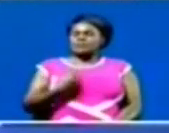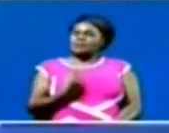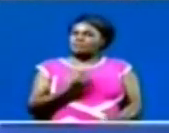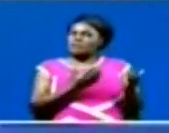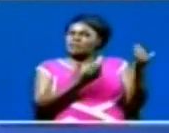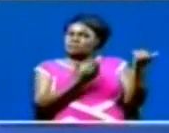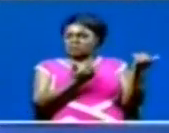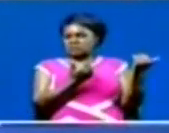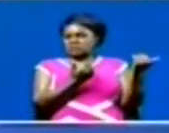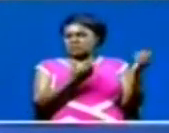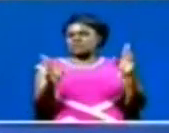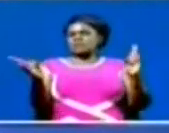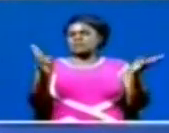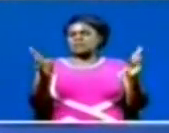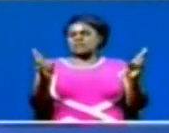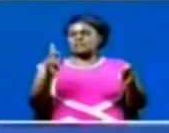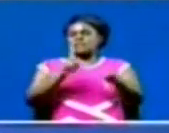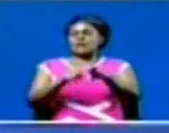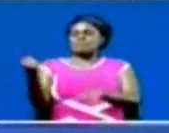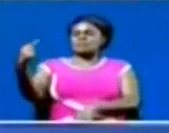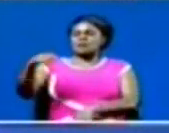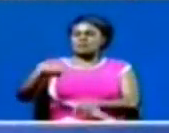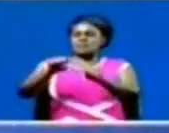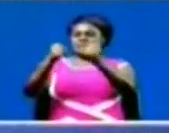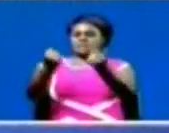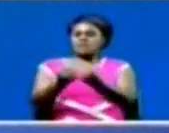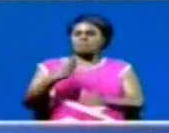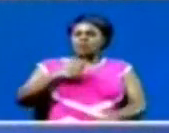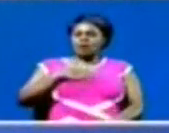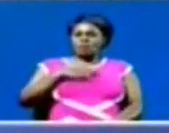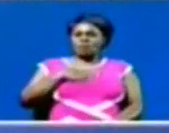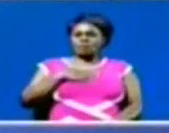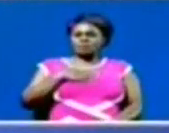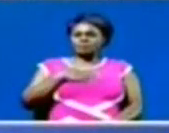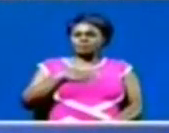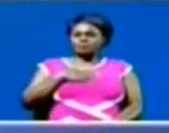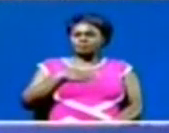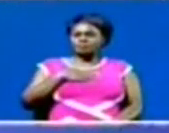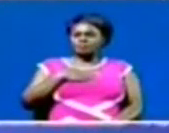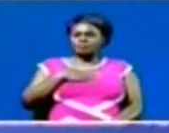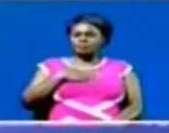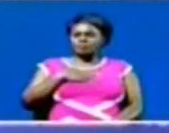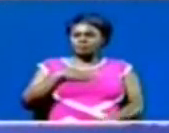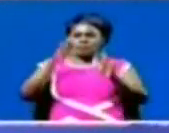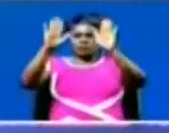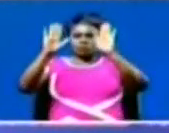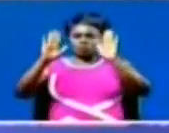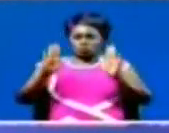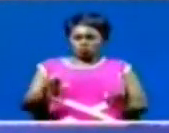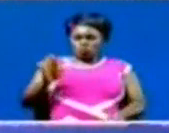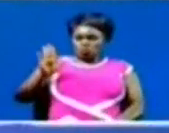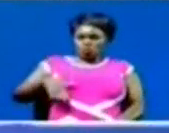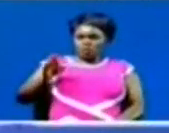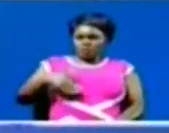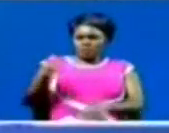we expect to be ready for it when it comes in our system. At Luangni Beach in Kisumu, the women